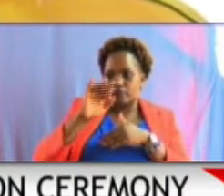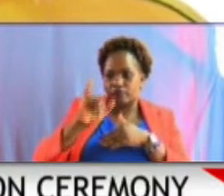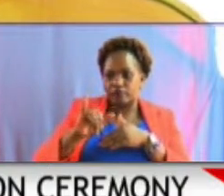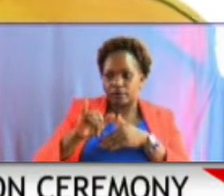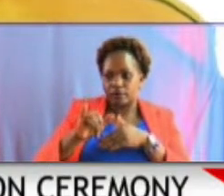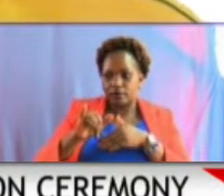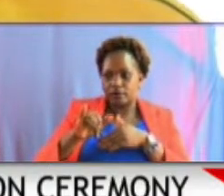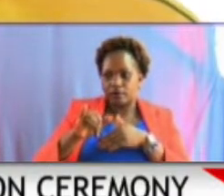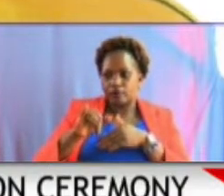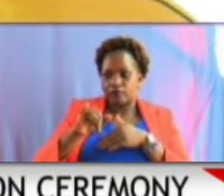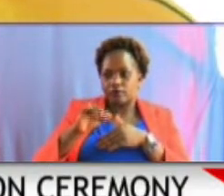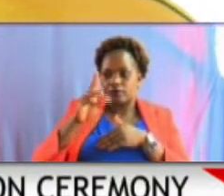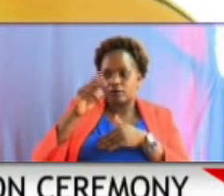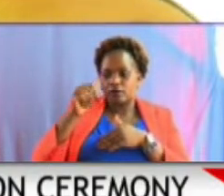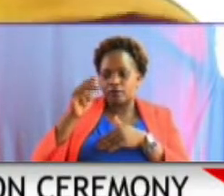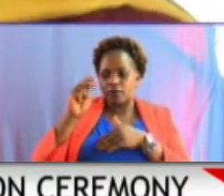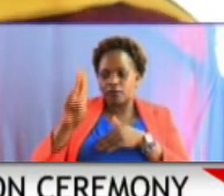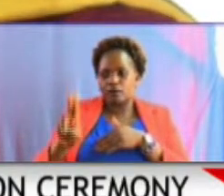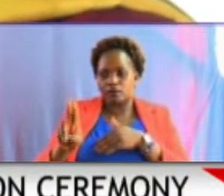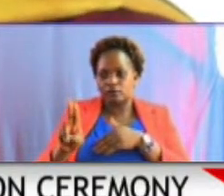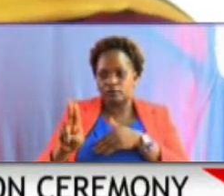Dr. Gabriel Kamau.